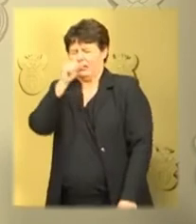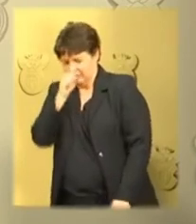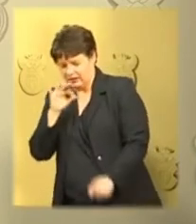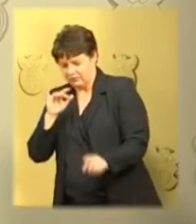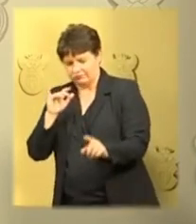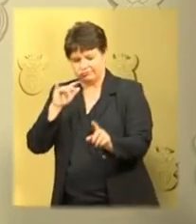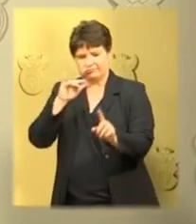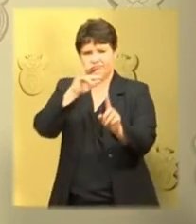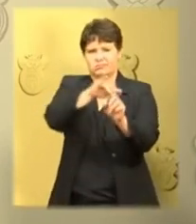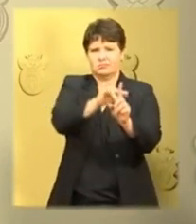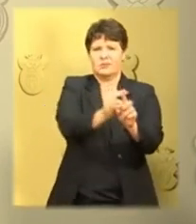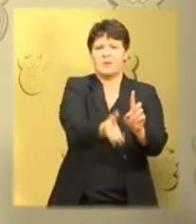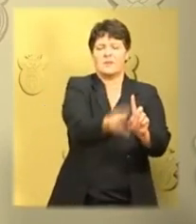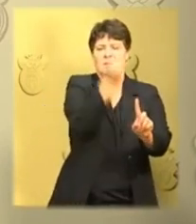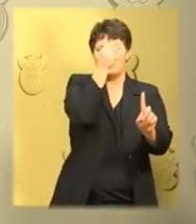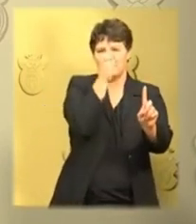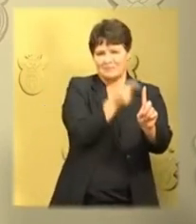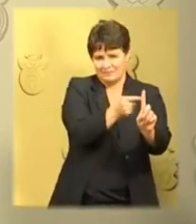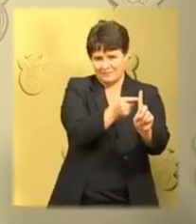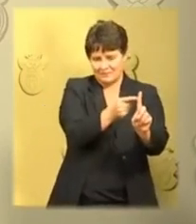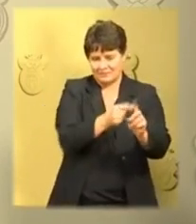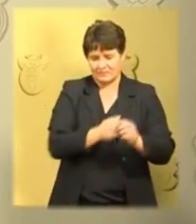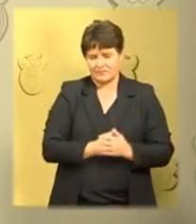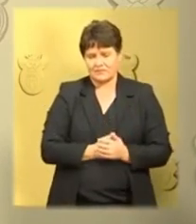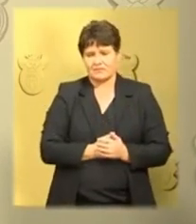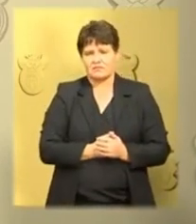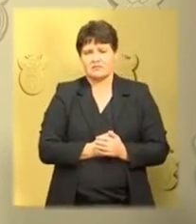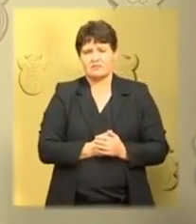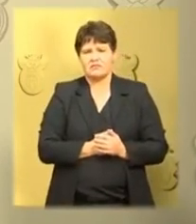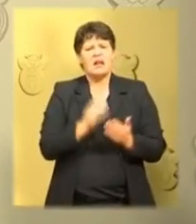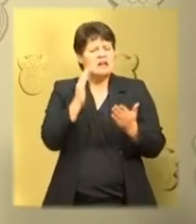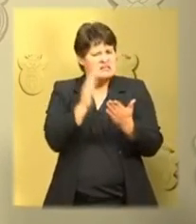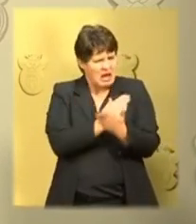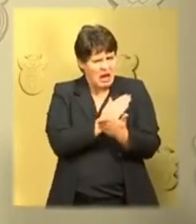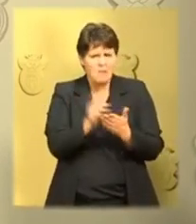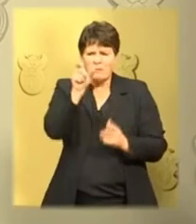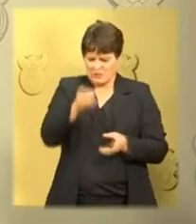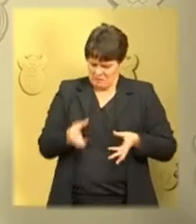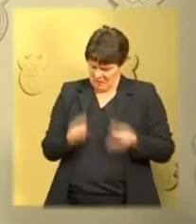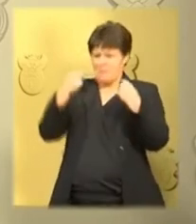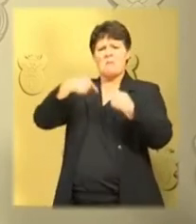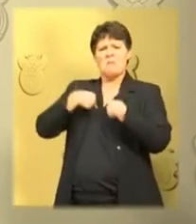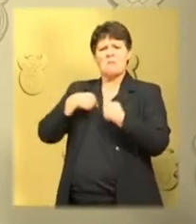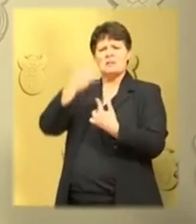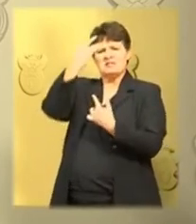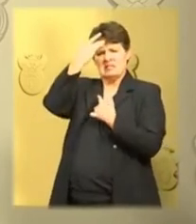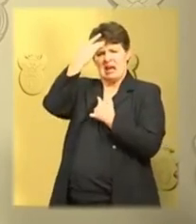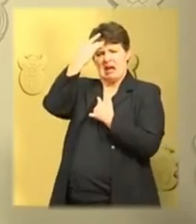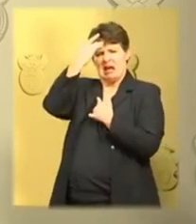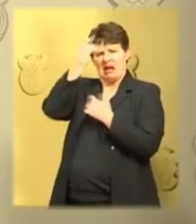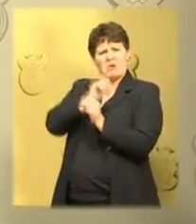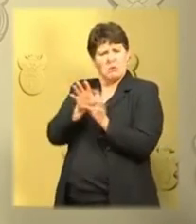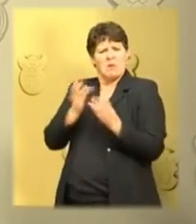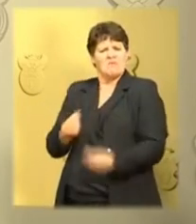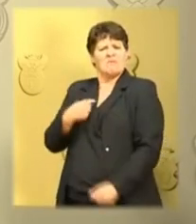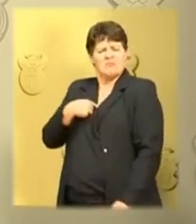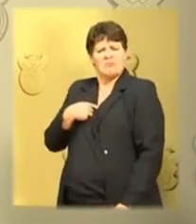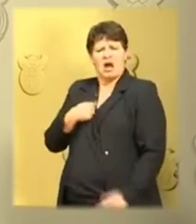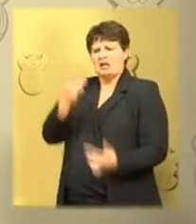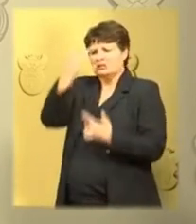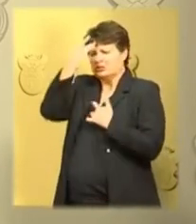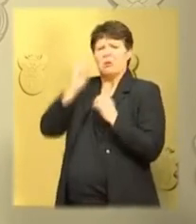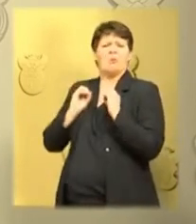Most infected people exhibit only mild symptoms. Some do not show any symptoms at all. Some do not